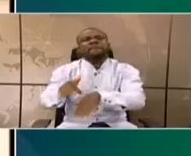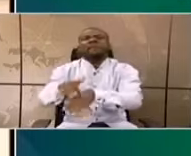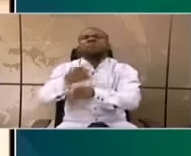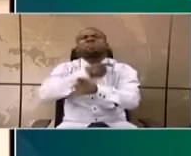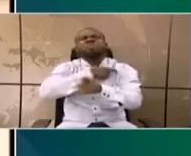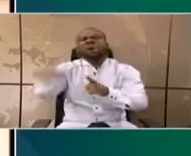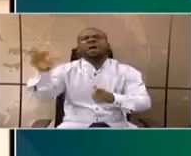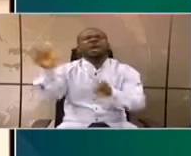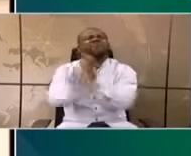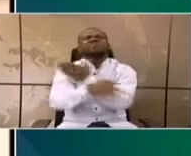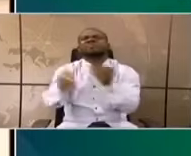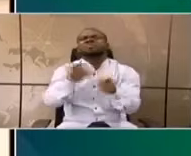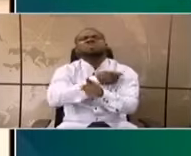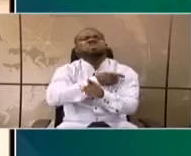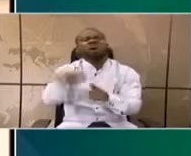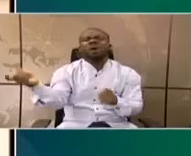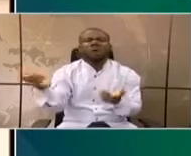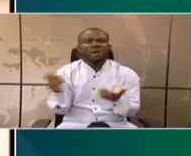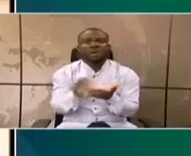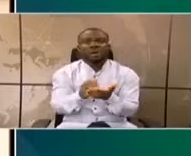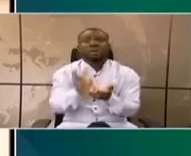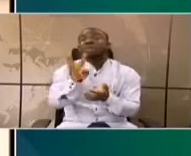Yeah, say Western region, assassin.